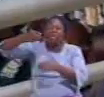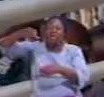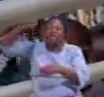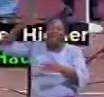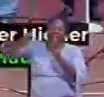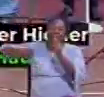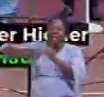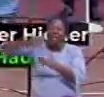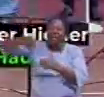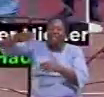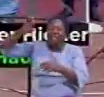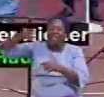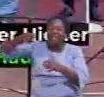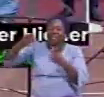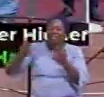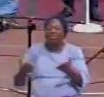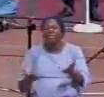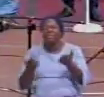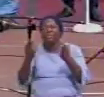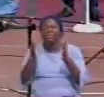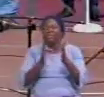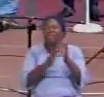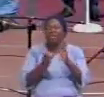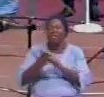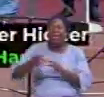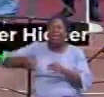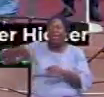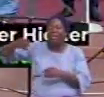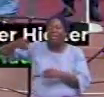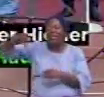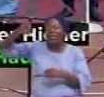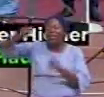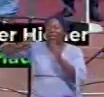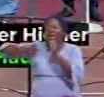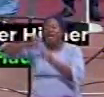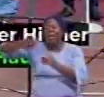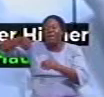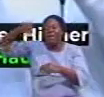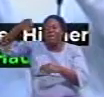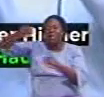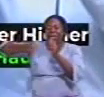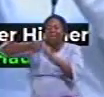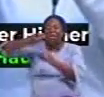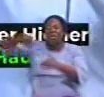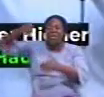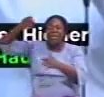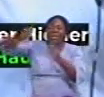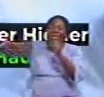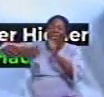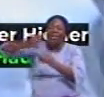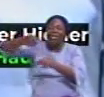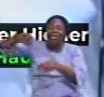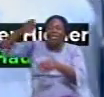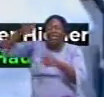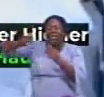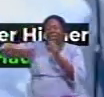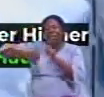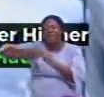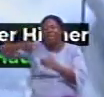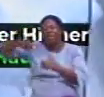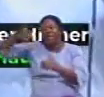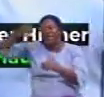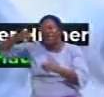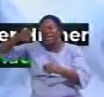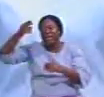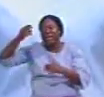higher, higher, higher, higher, higher, higher, higher, higher, higher, higher, higher, higher, higher, higher, higher, higher, higher, higher, higher, higher, higher, higher,